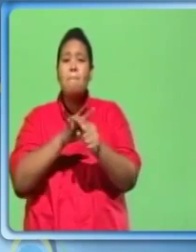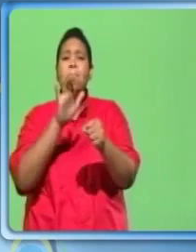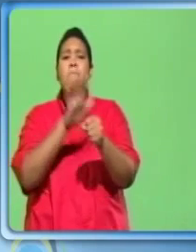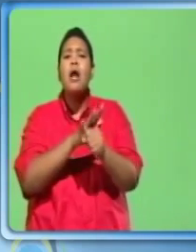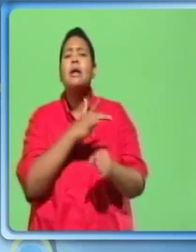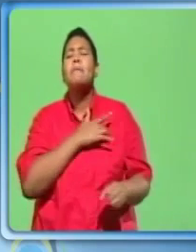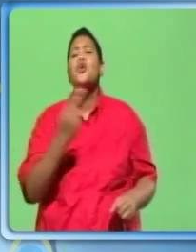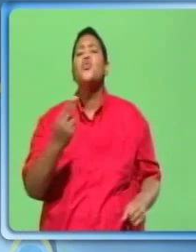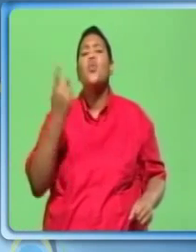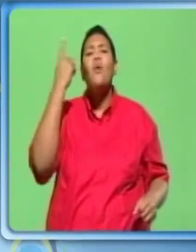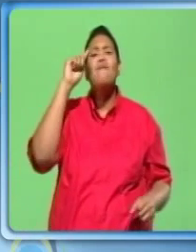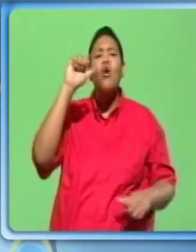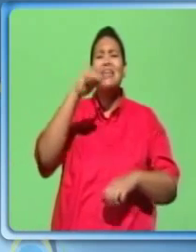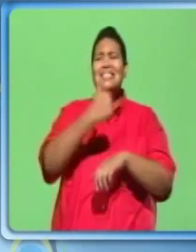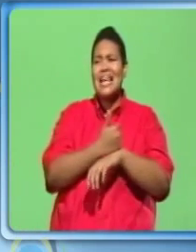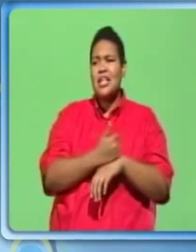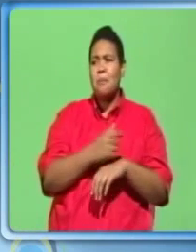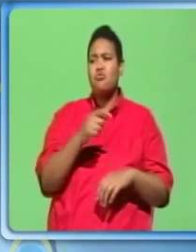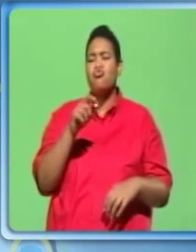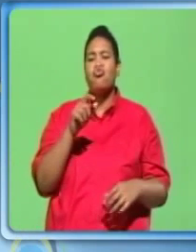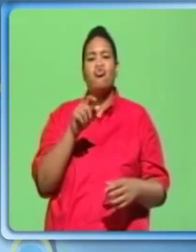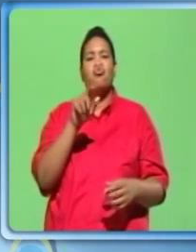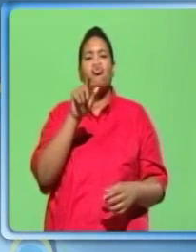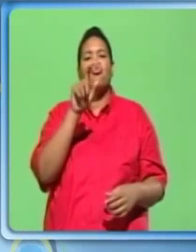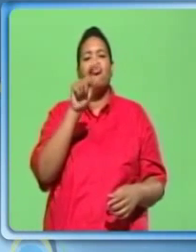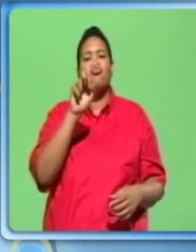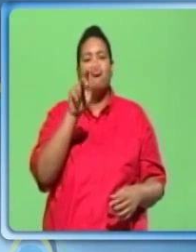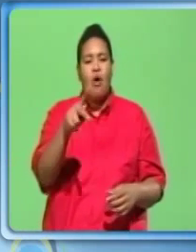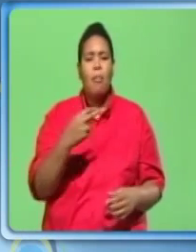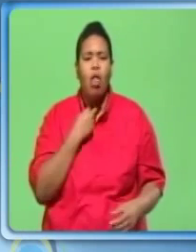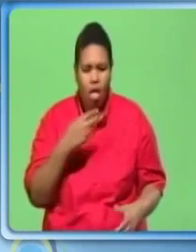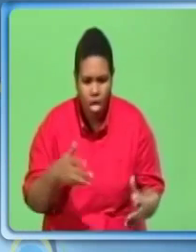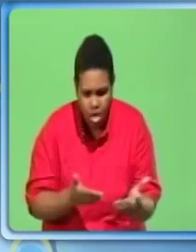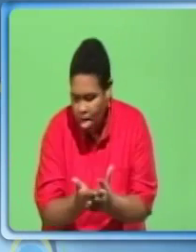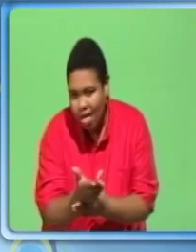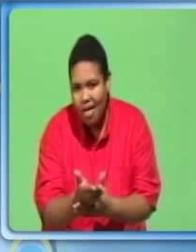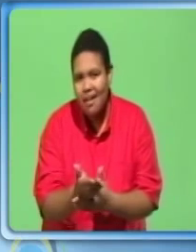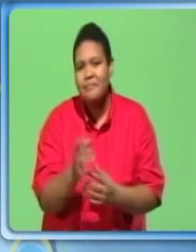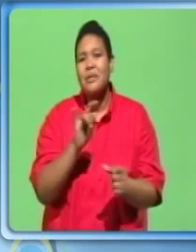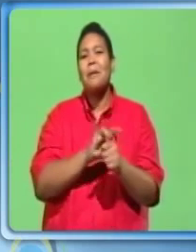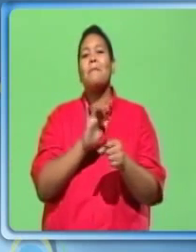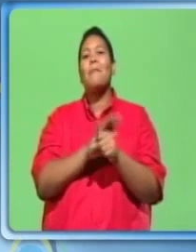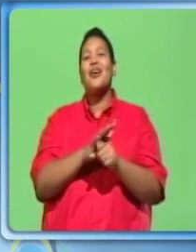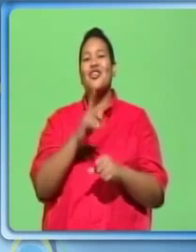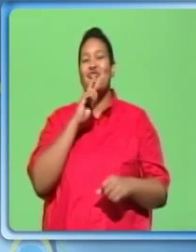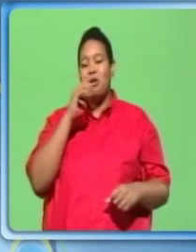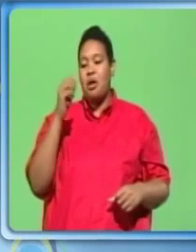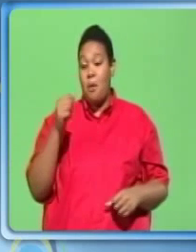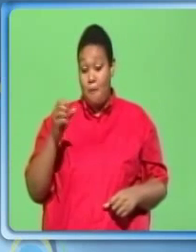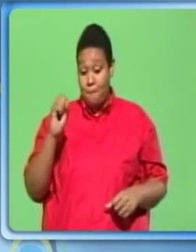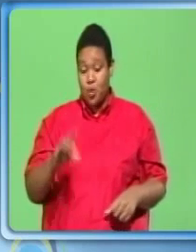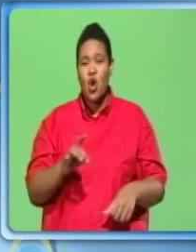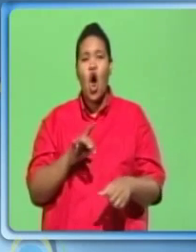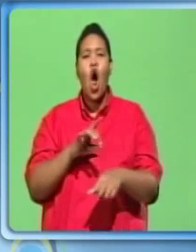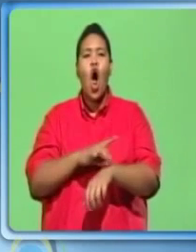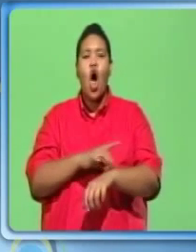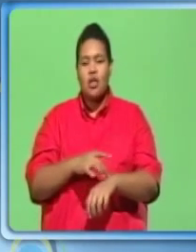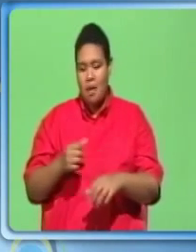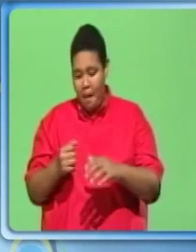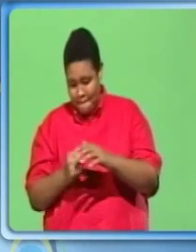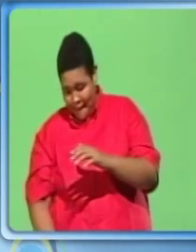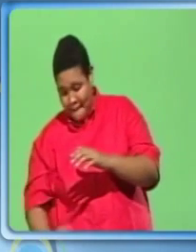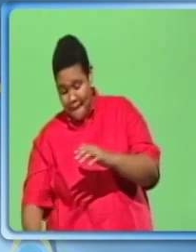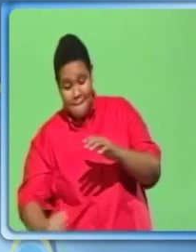are used for setting pitfall traps. The bottles are often sunk randomly into the earth below ground